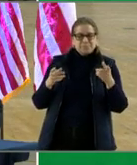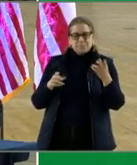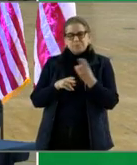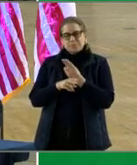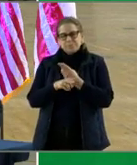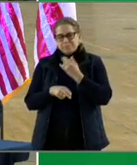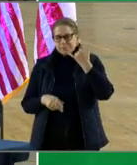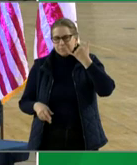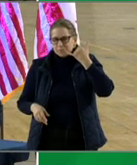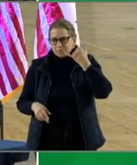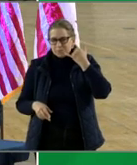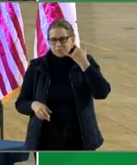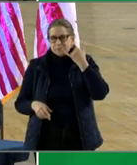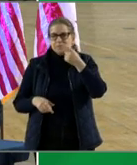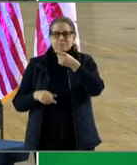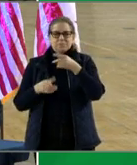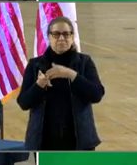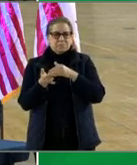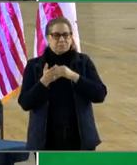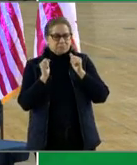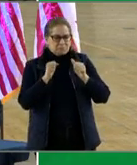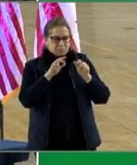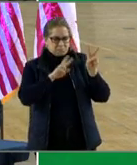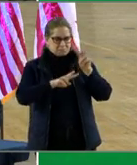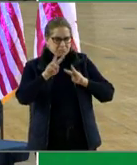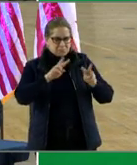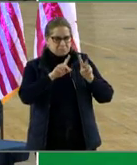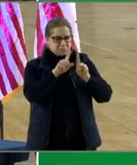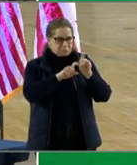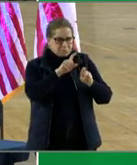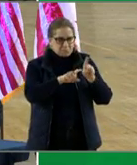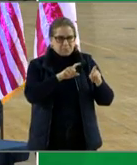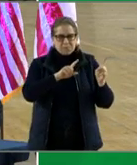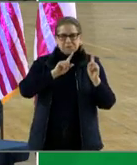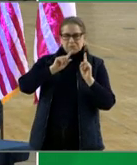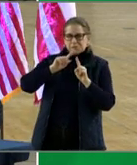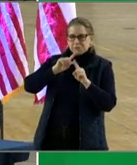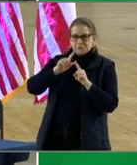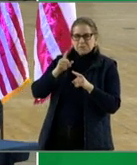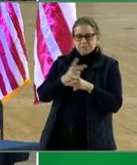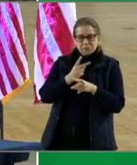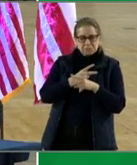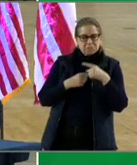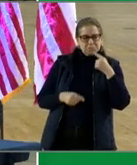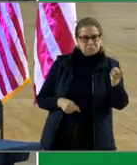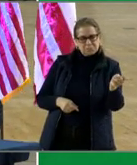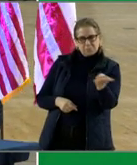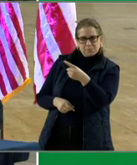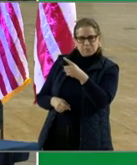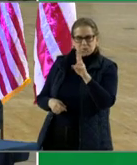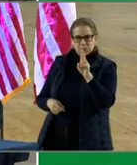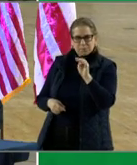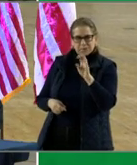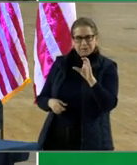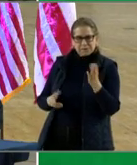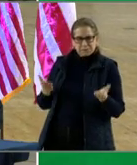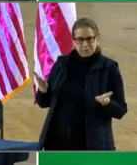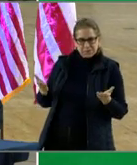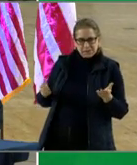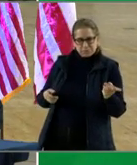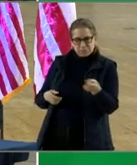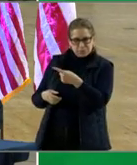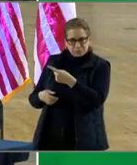with that clinician's order, they can get an appointment to the site at UMC. I have a question from Councilmember Mary